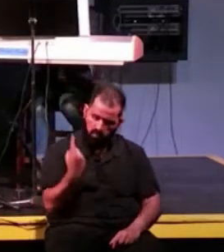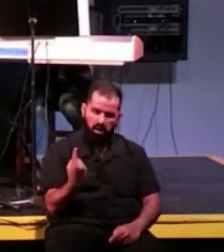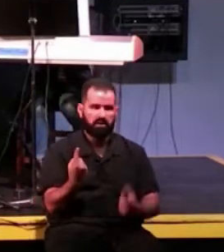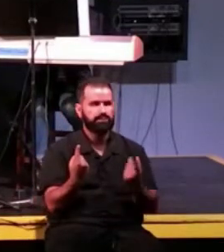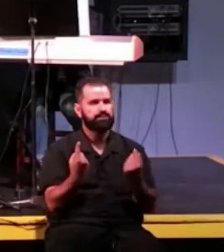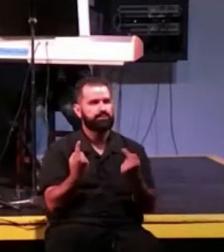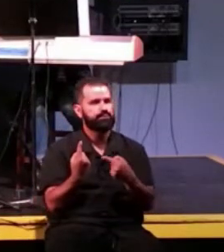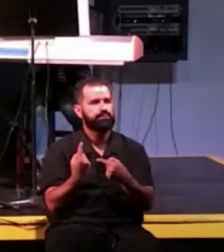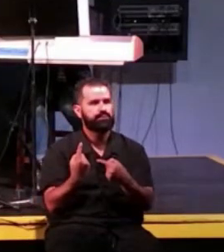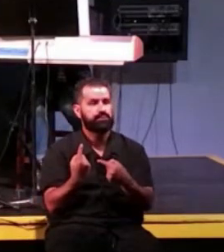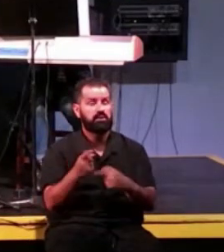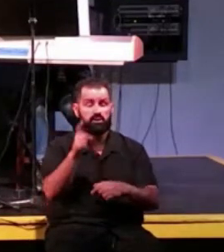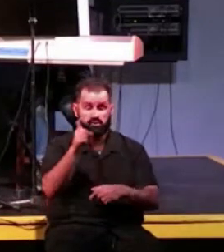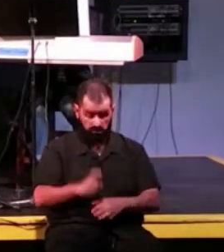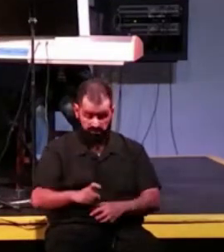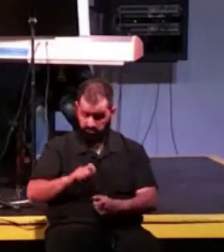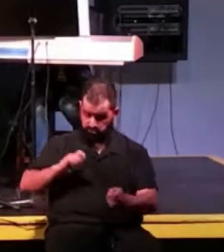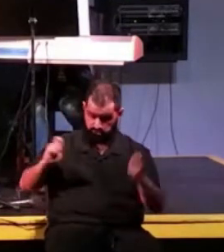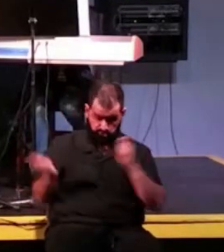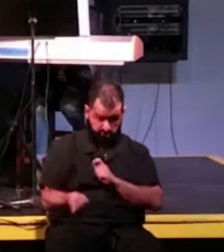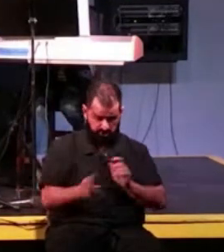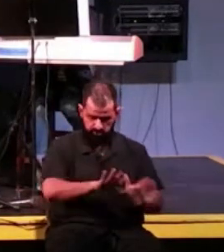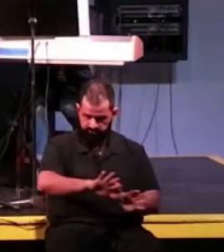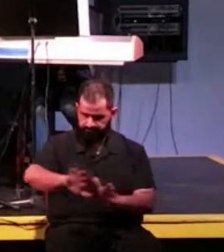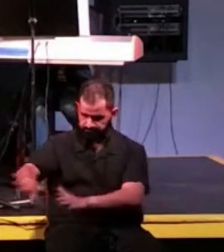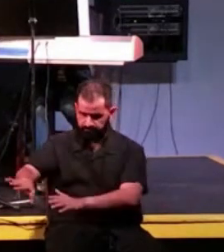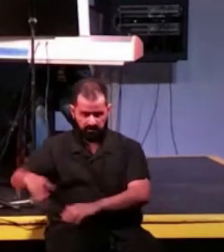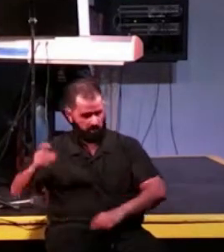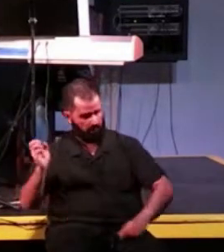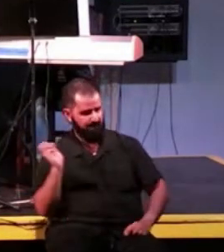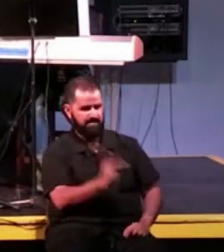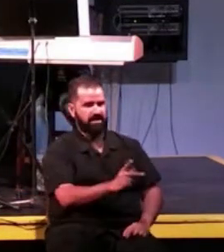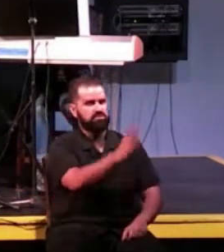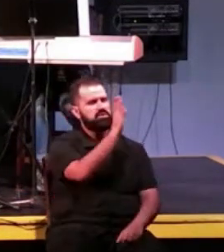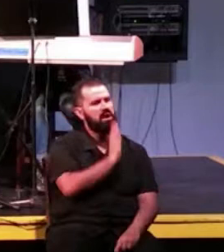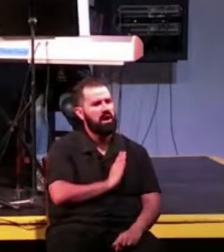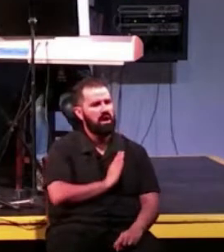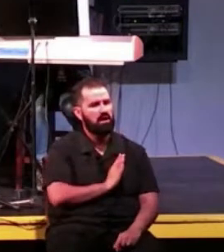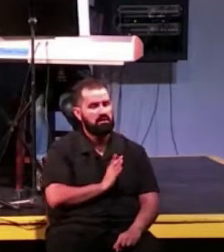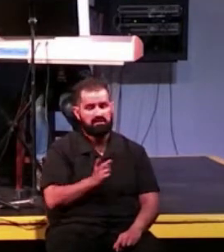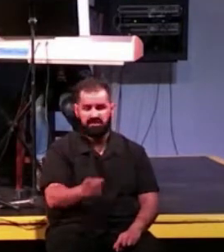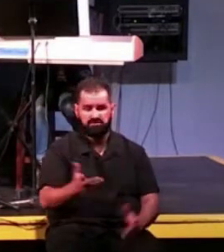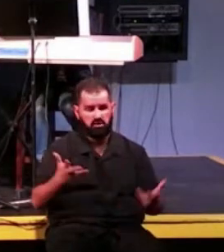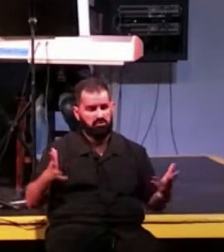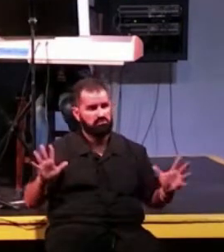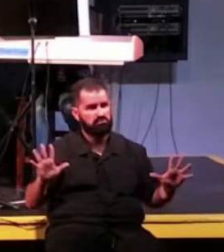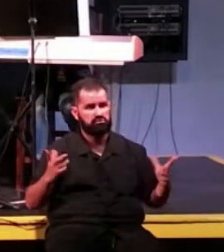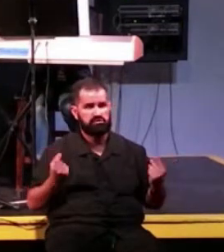only. You need to turn and go back to God. That's all she did.